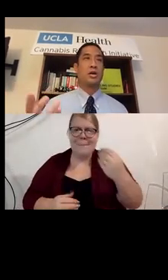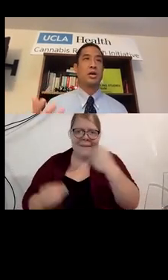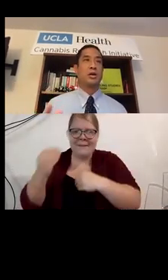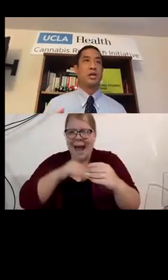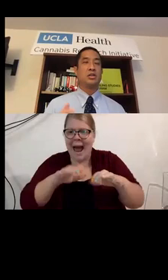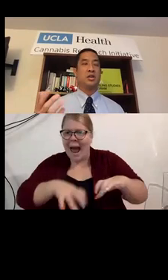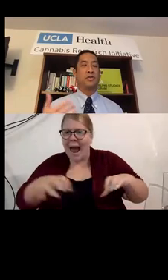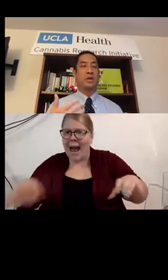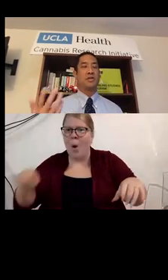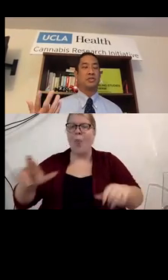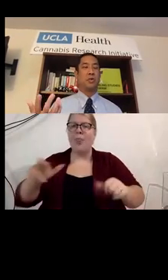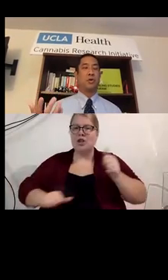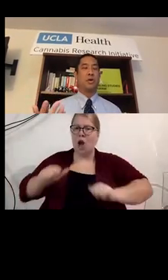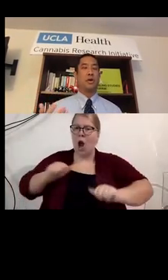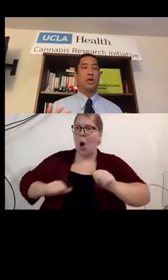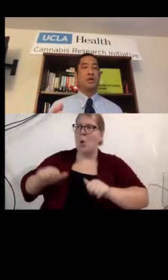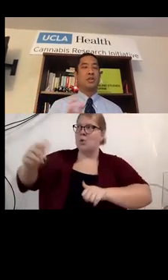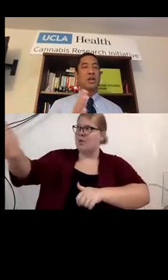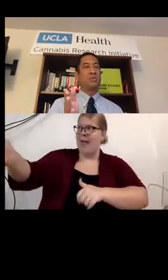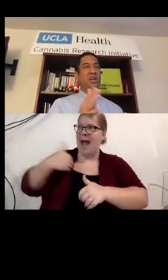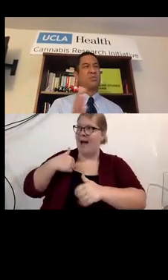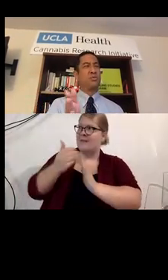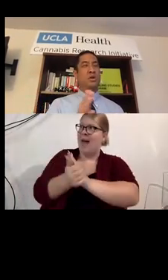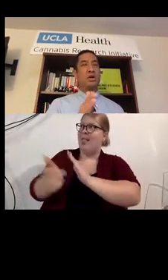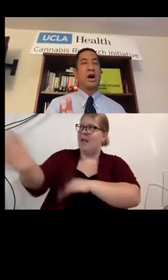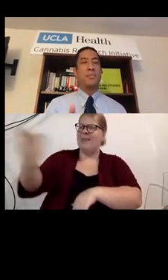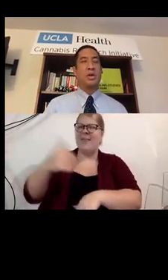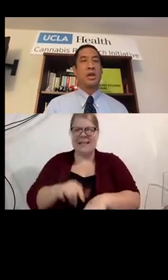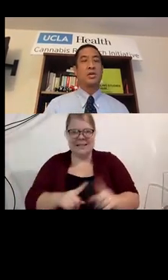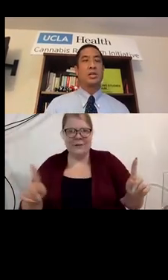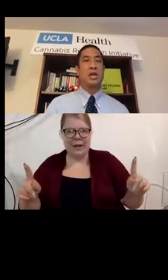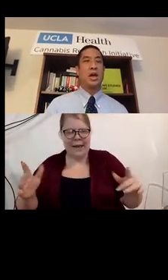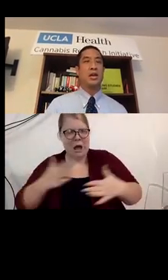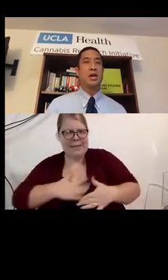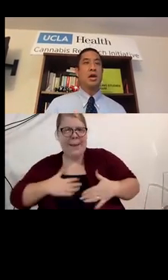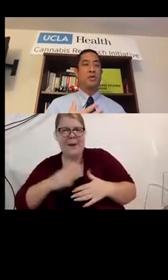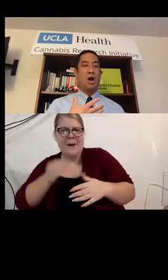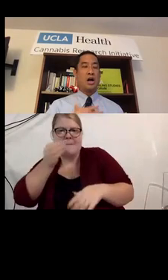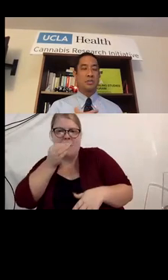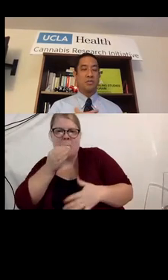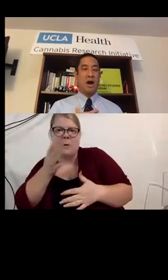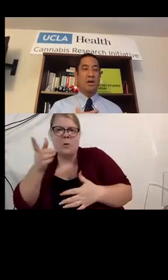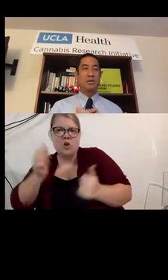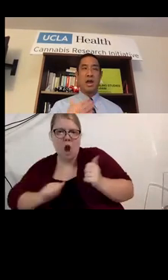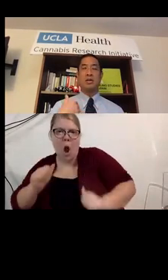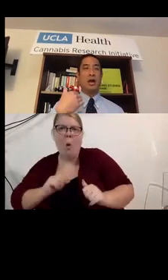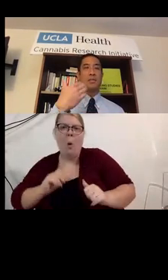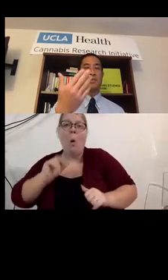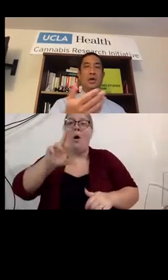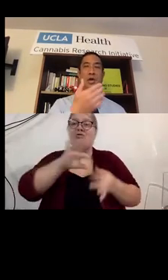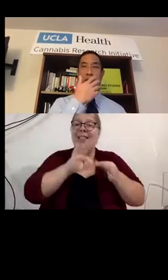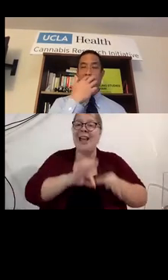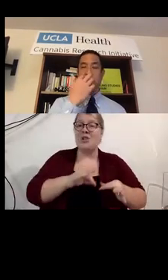talent, that's a different kind of story. So I think that's why it gets really complicated, because again, for us as providers,